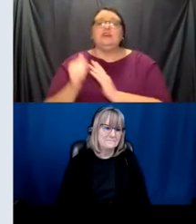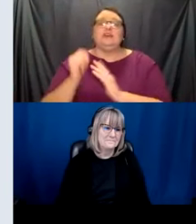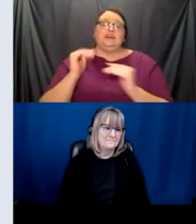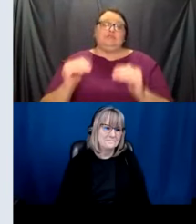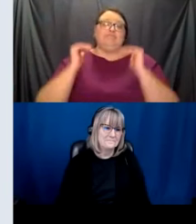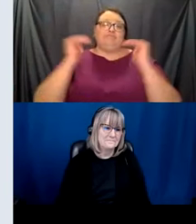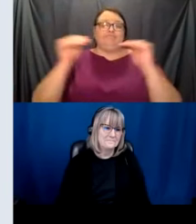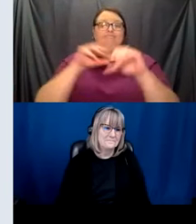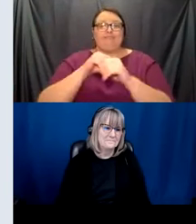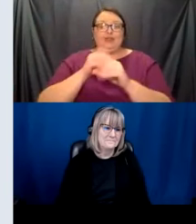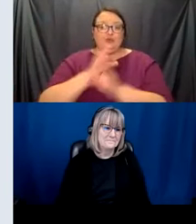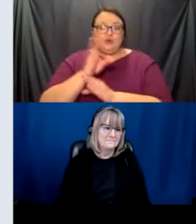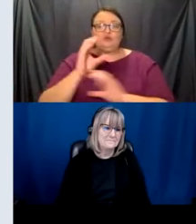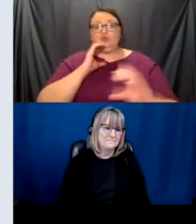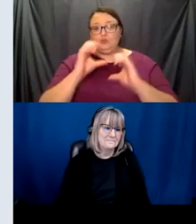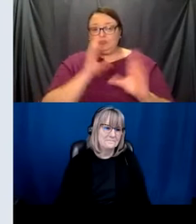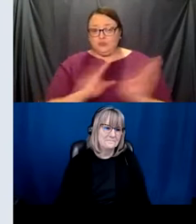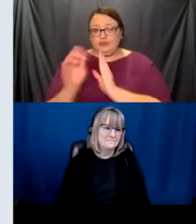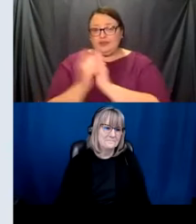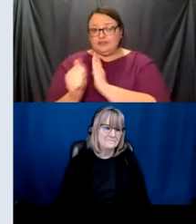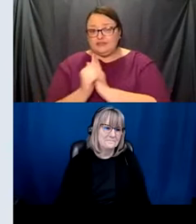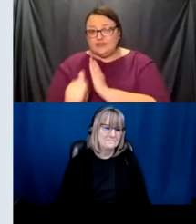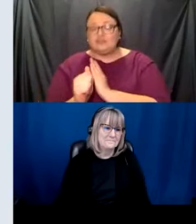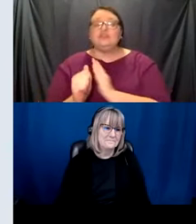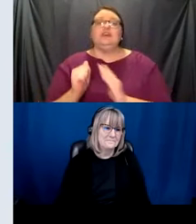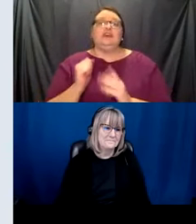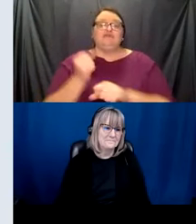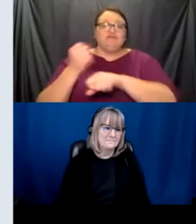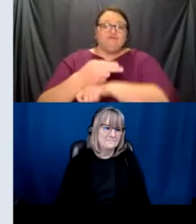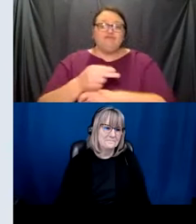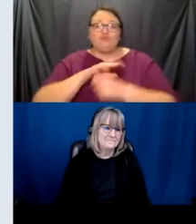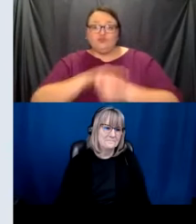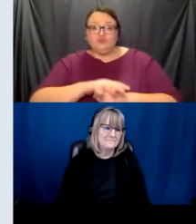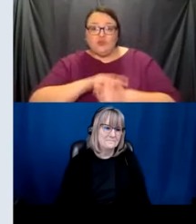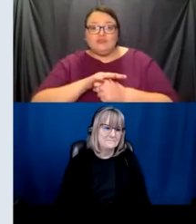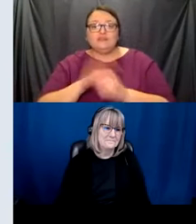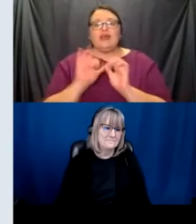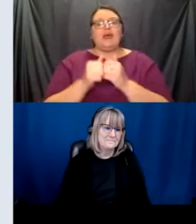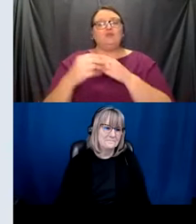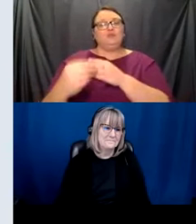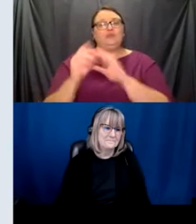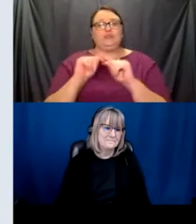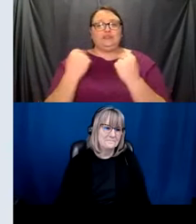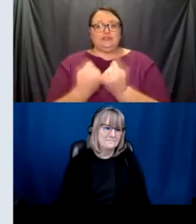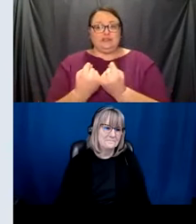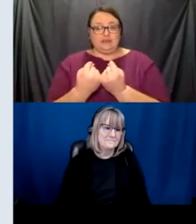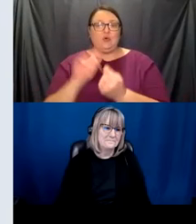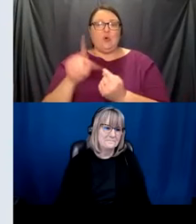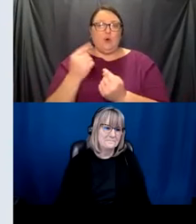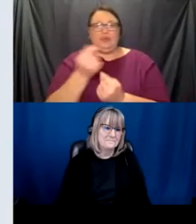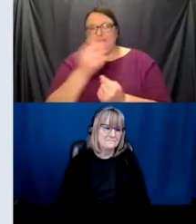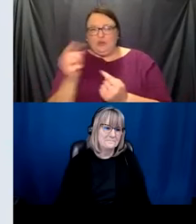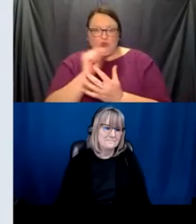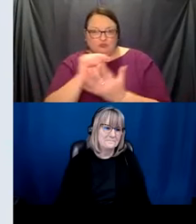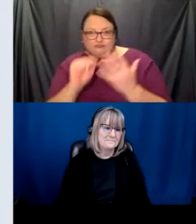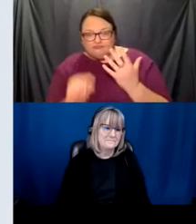careers, communication and planning skills, overcoming stress, and how to lead a team are only the tip of the